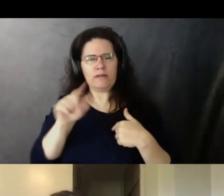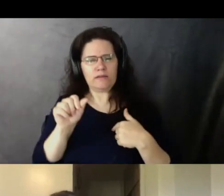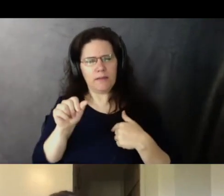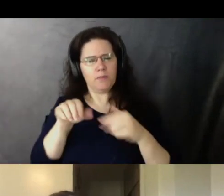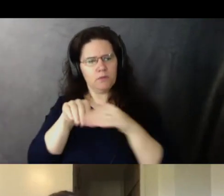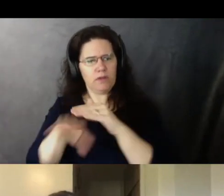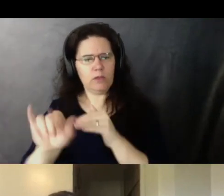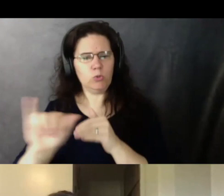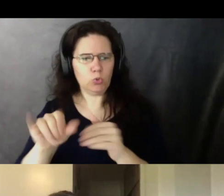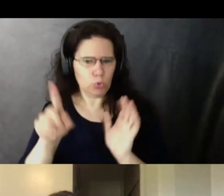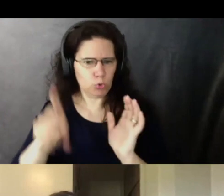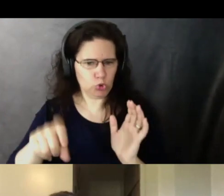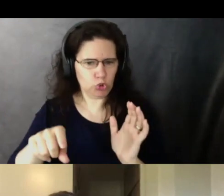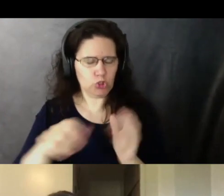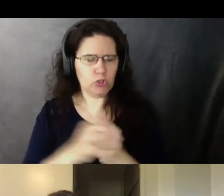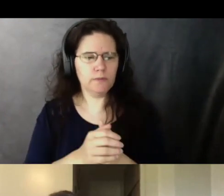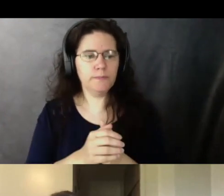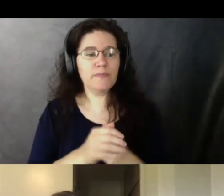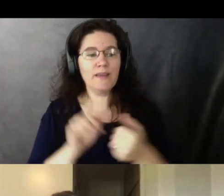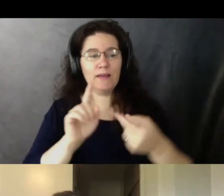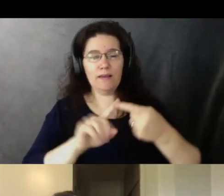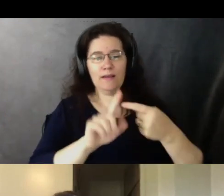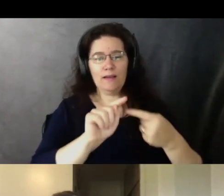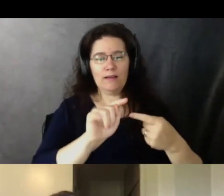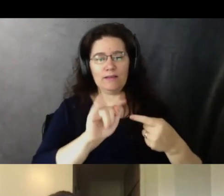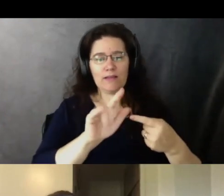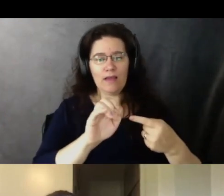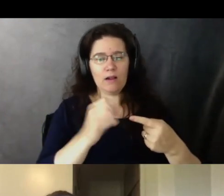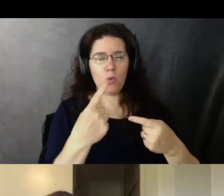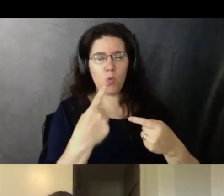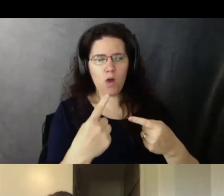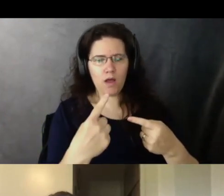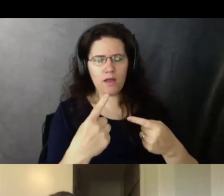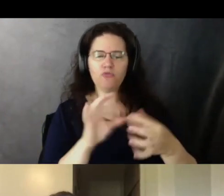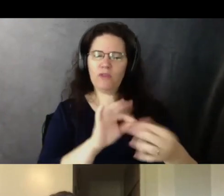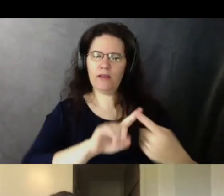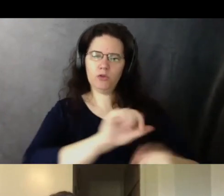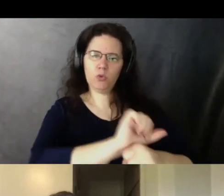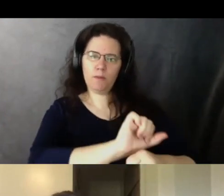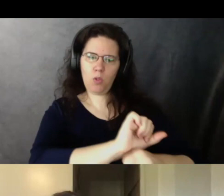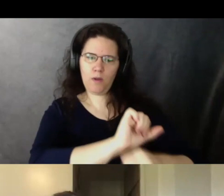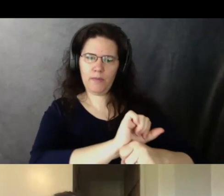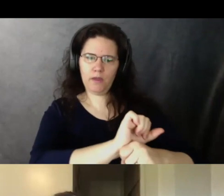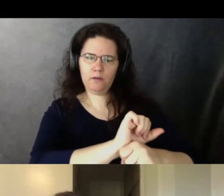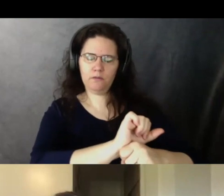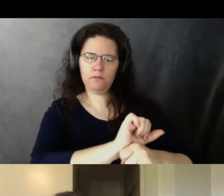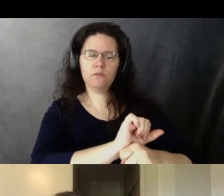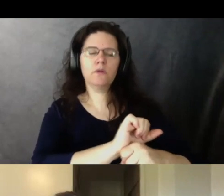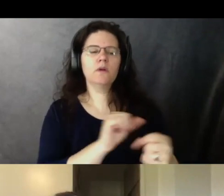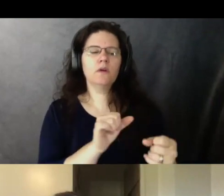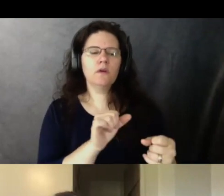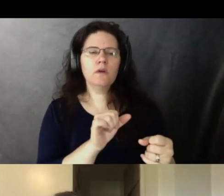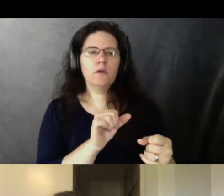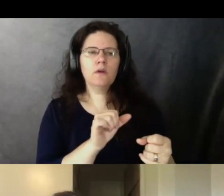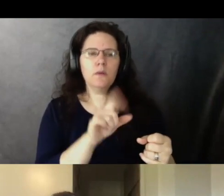talks about employment and prohibits discrimination in employment. It also requires